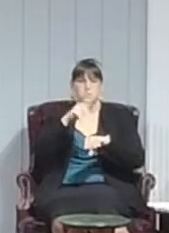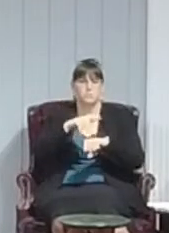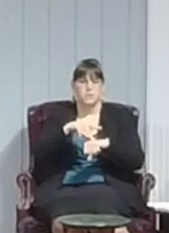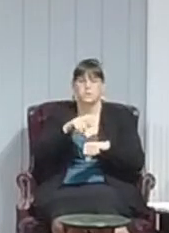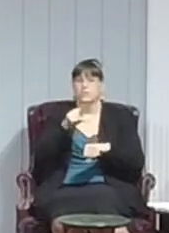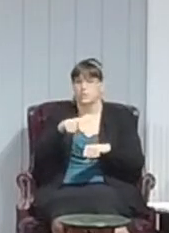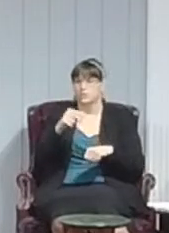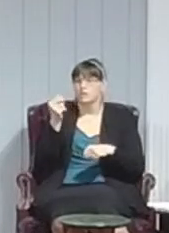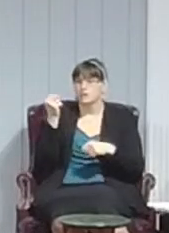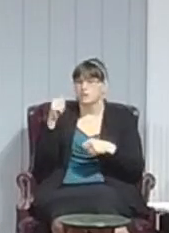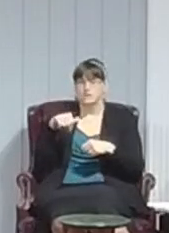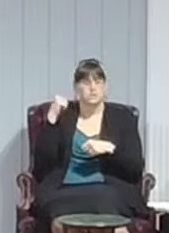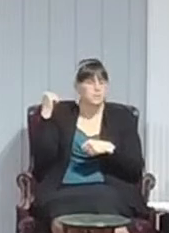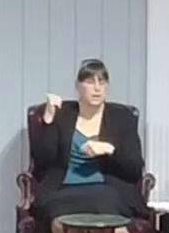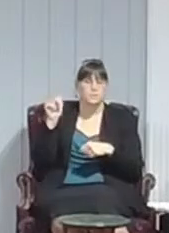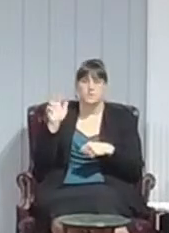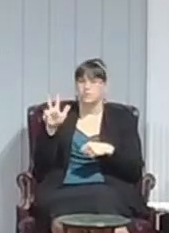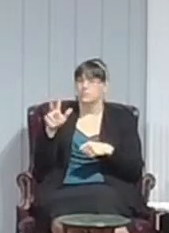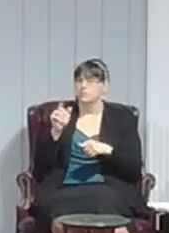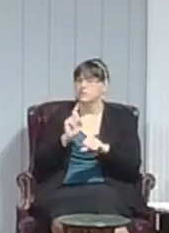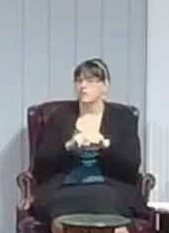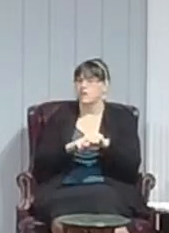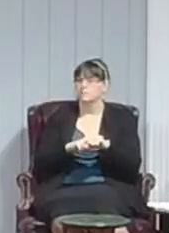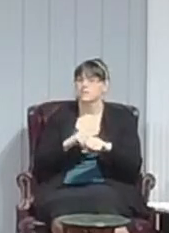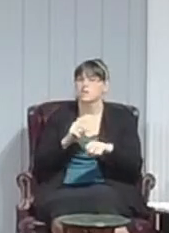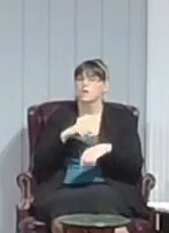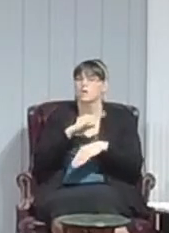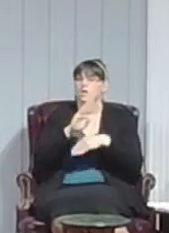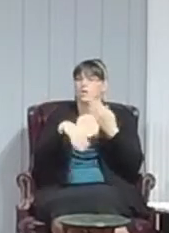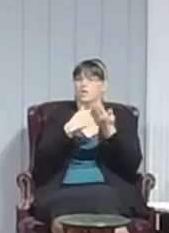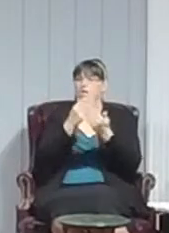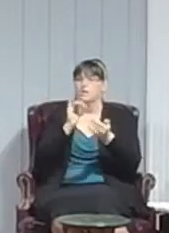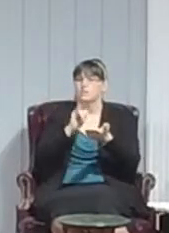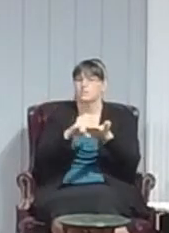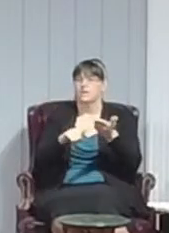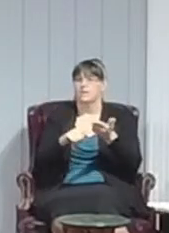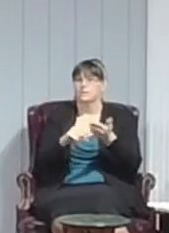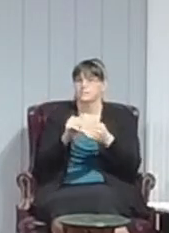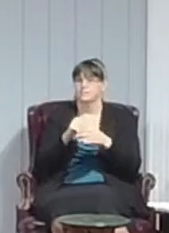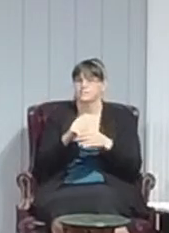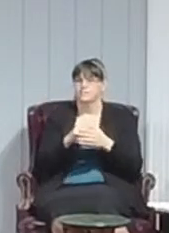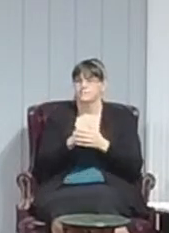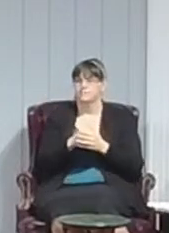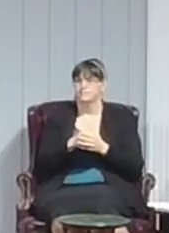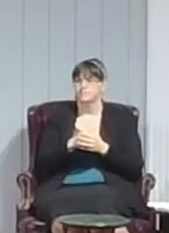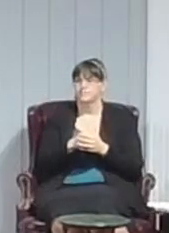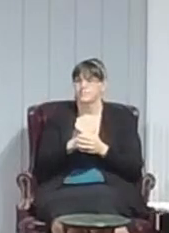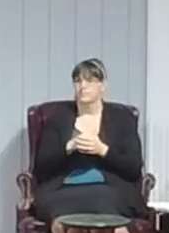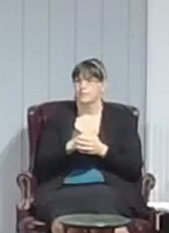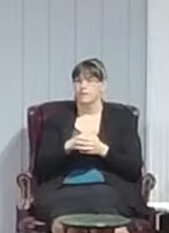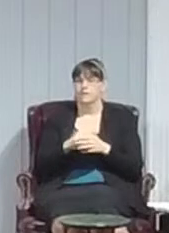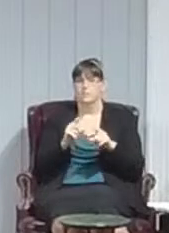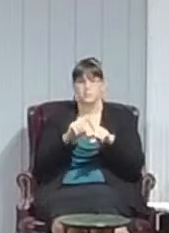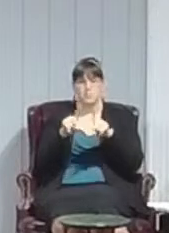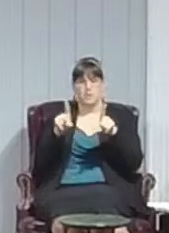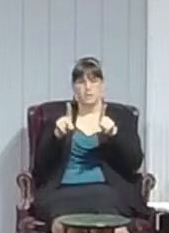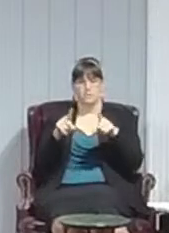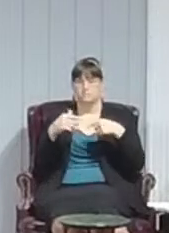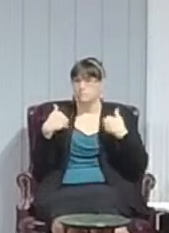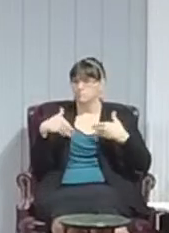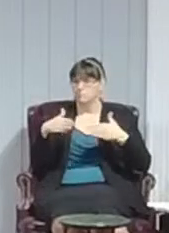deny me three times, and all of that's happened. And after saying that, but let not your heart be troubled.